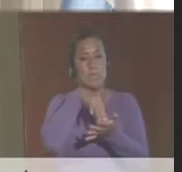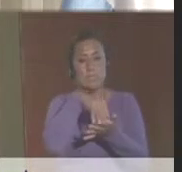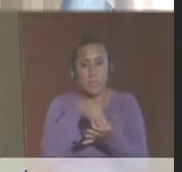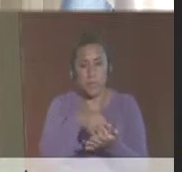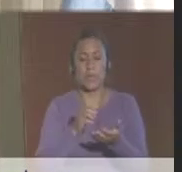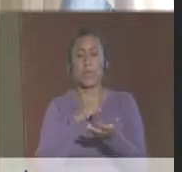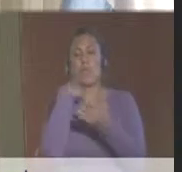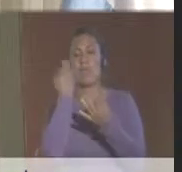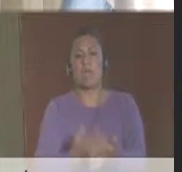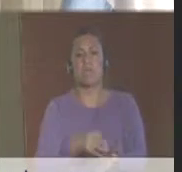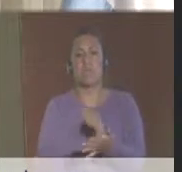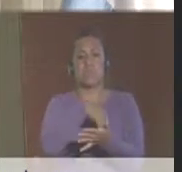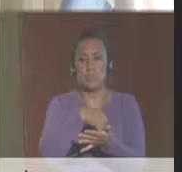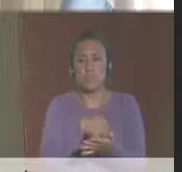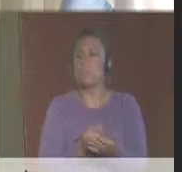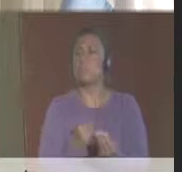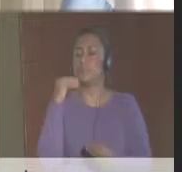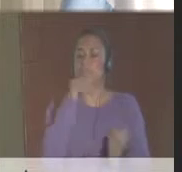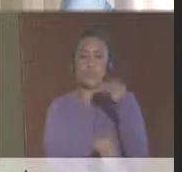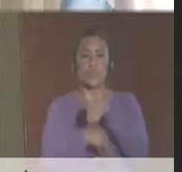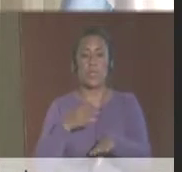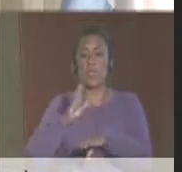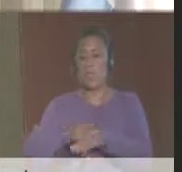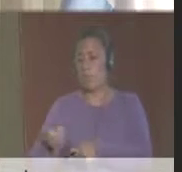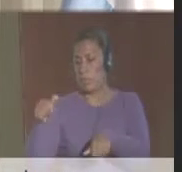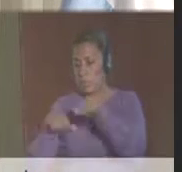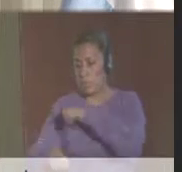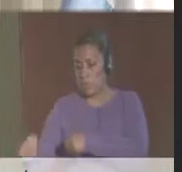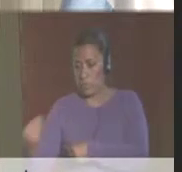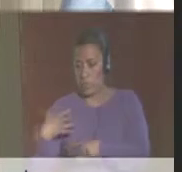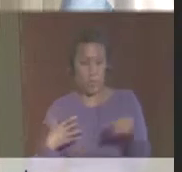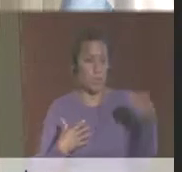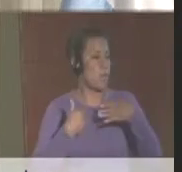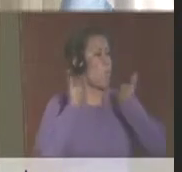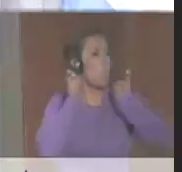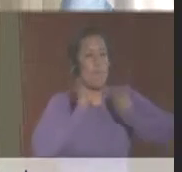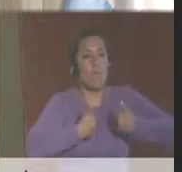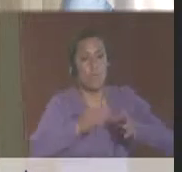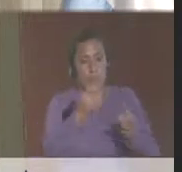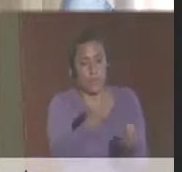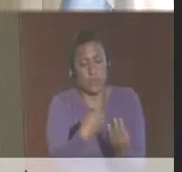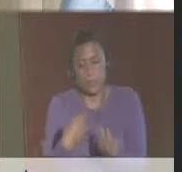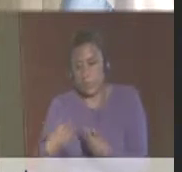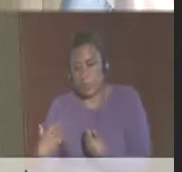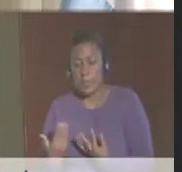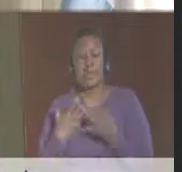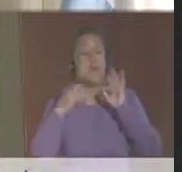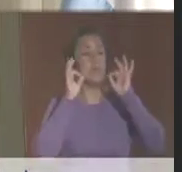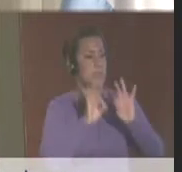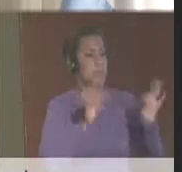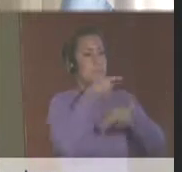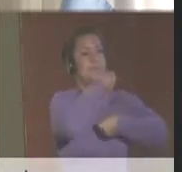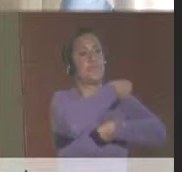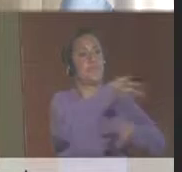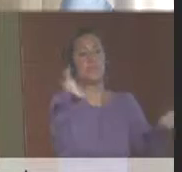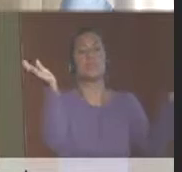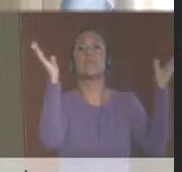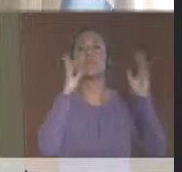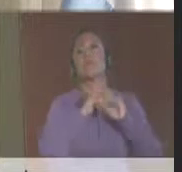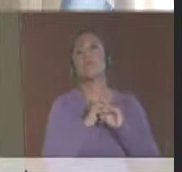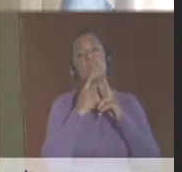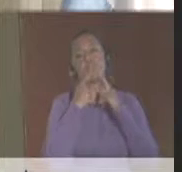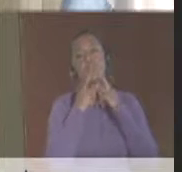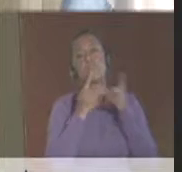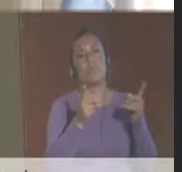current information on threats and vulnerabilities, both scientific information as well as information that is available to the population